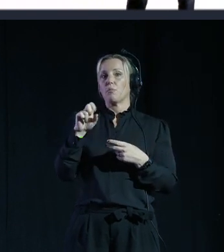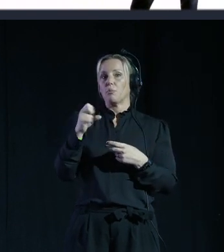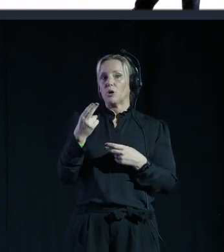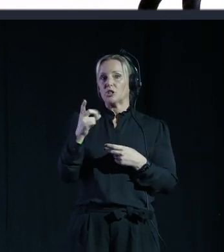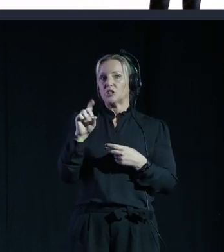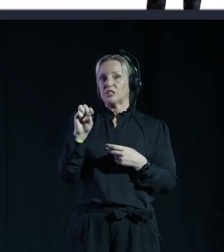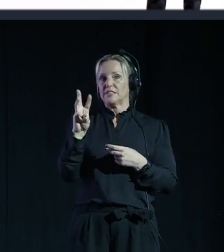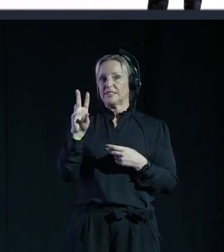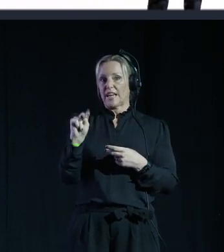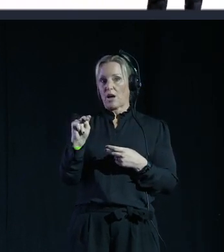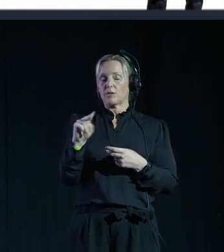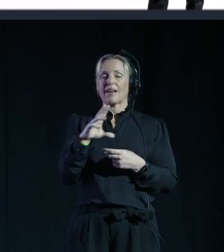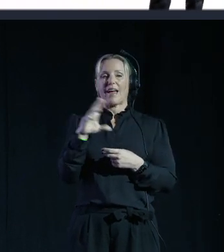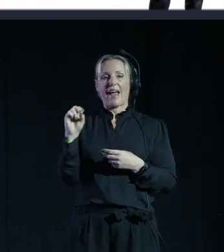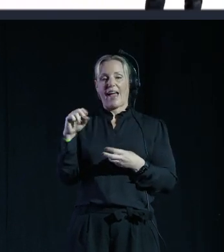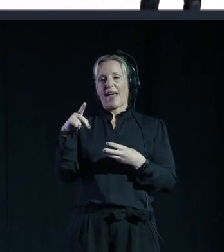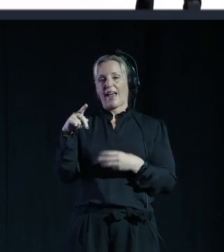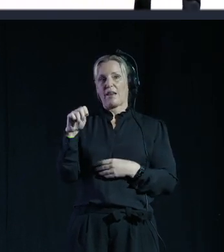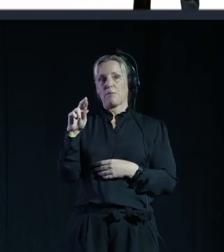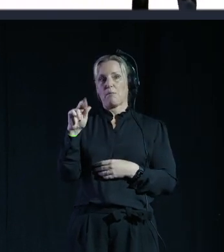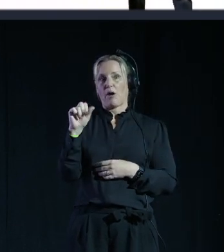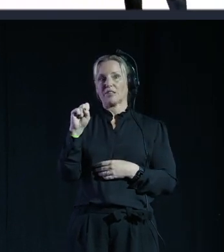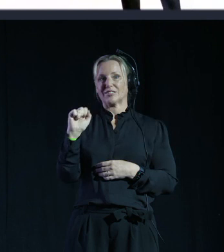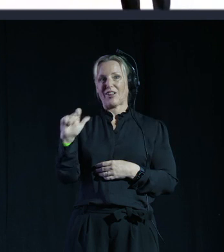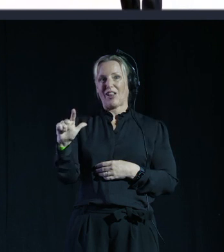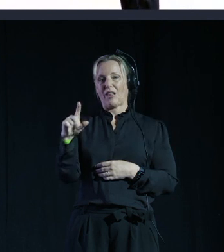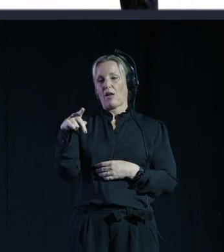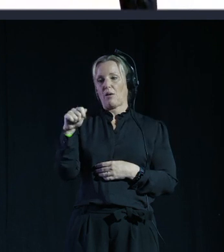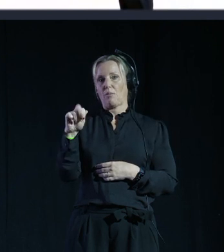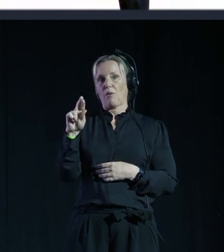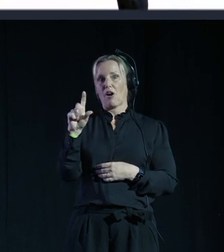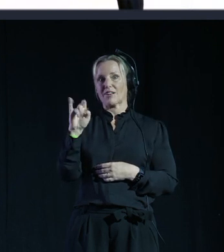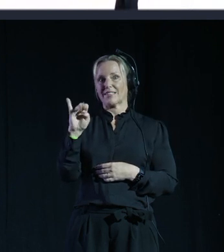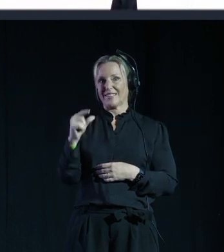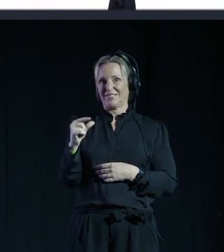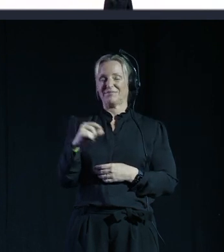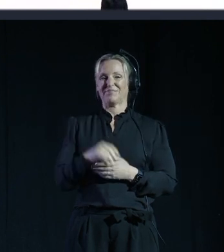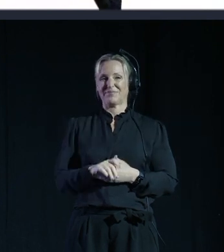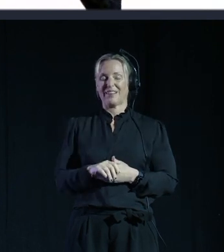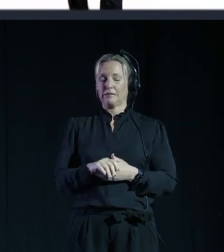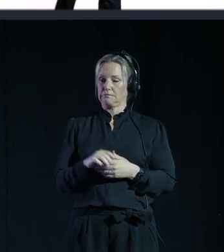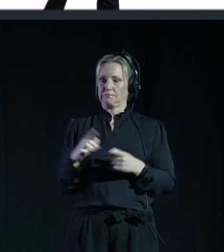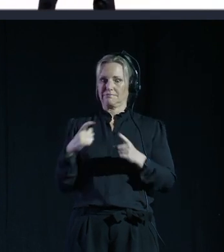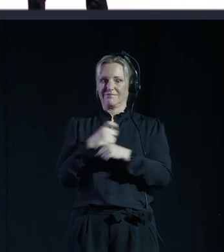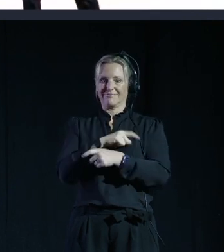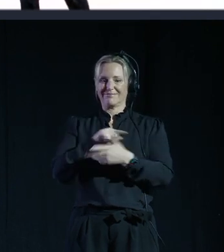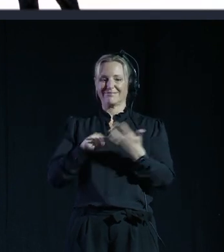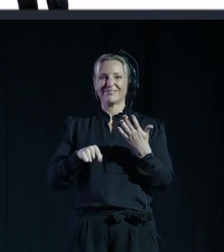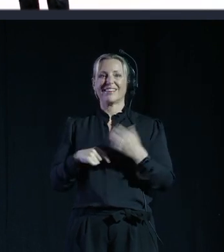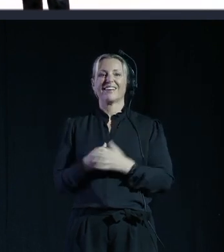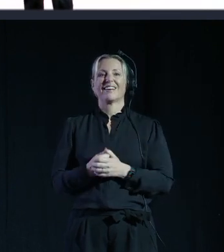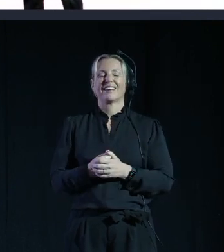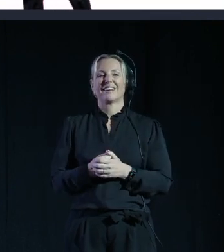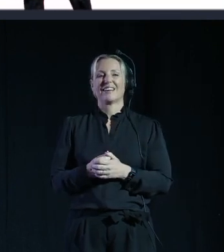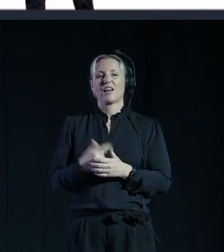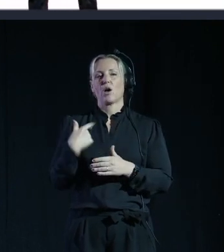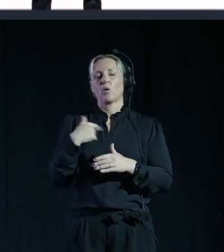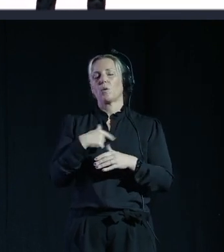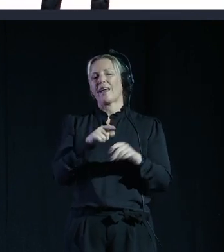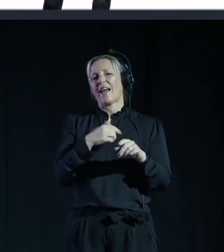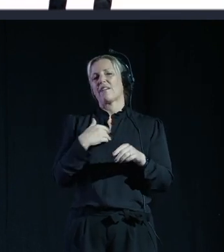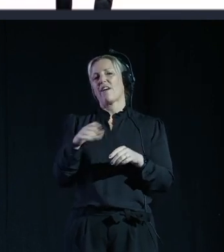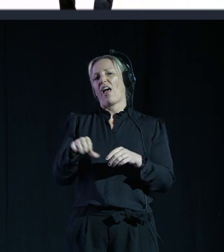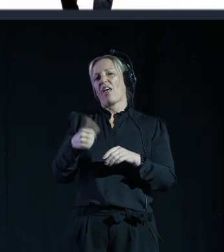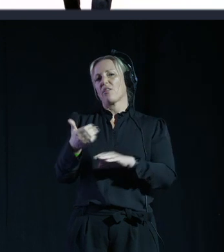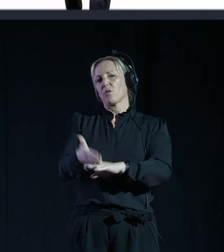partial parsing. Say that twice. There were also 35 new improvements, what we call under-the-hood improvements, things you don't have